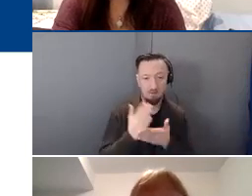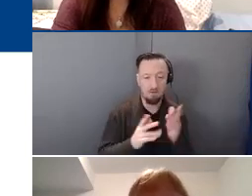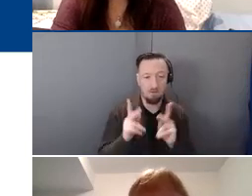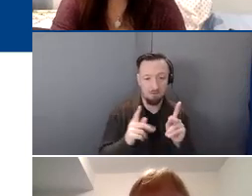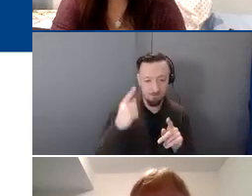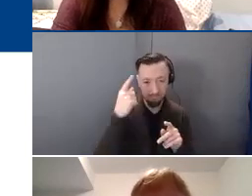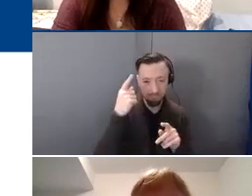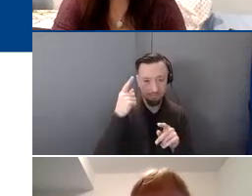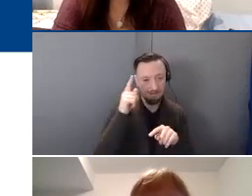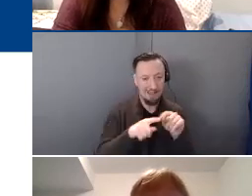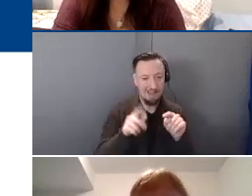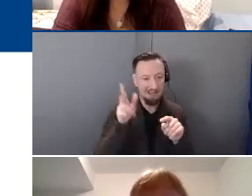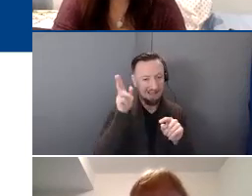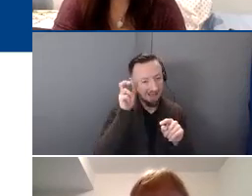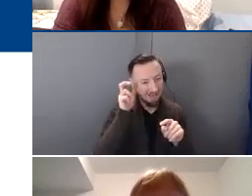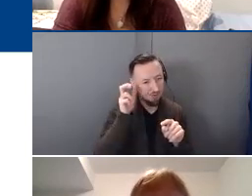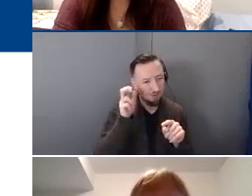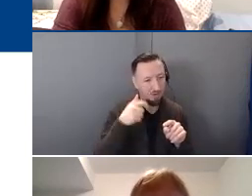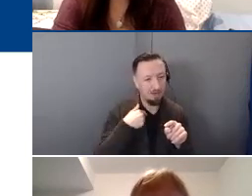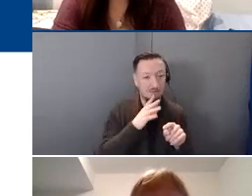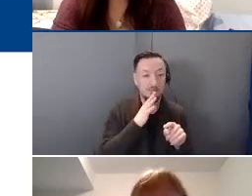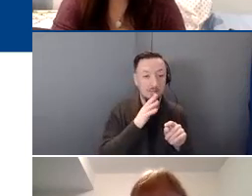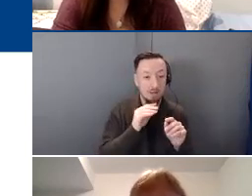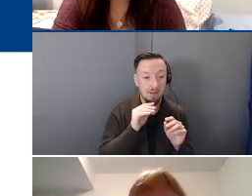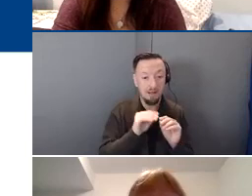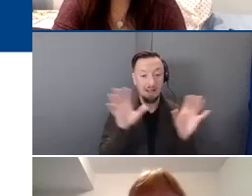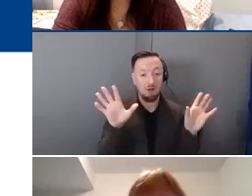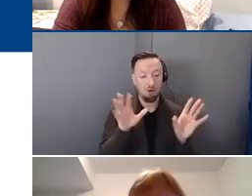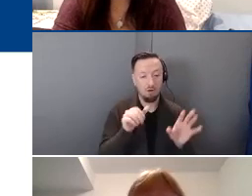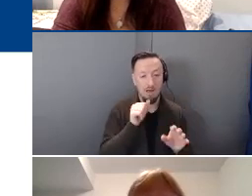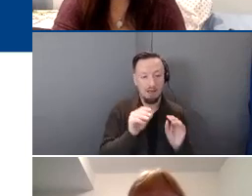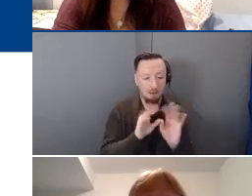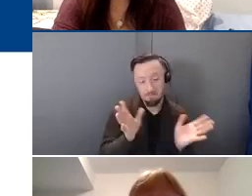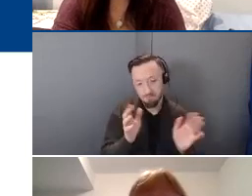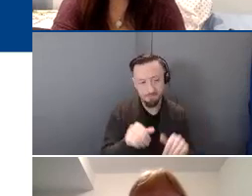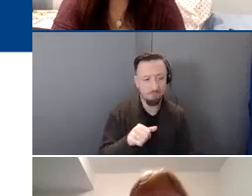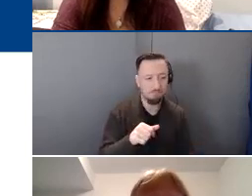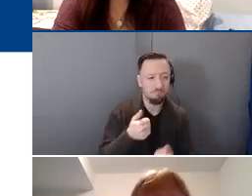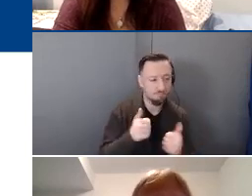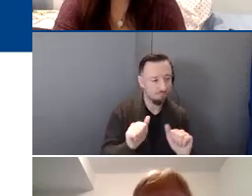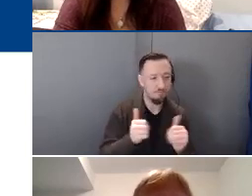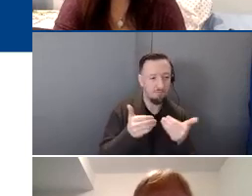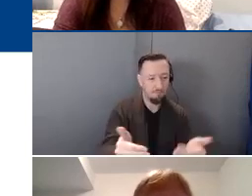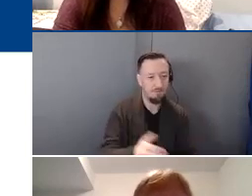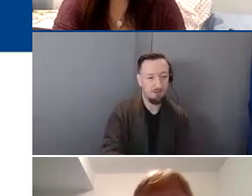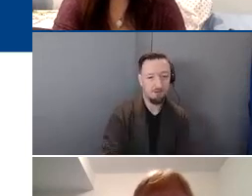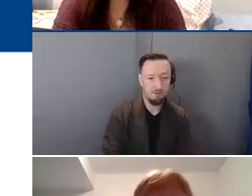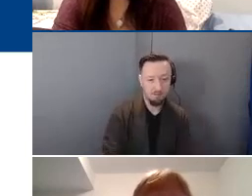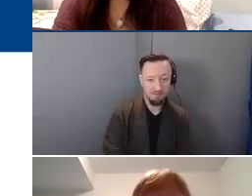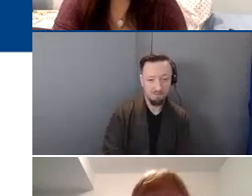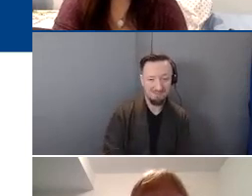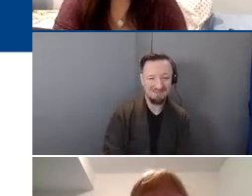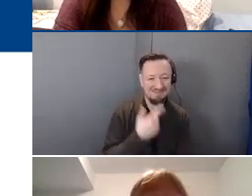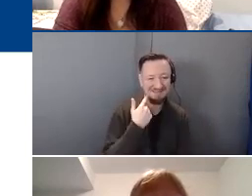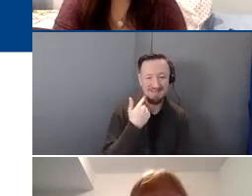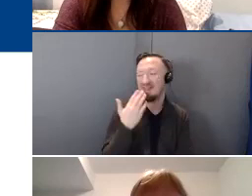may not hear me as clearly when I do that. But okay, we will. Okay, okay, continue. Thank